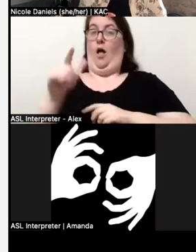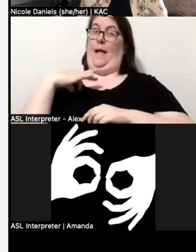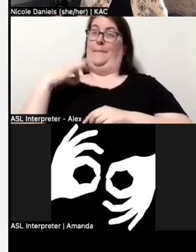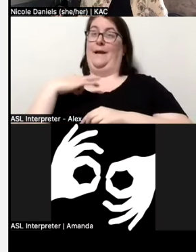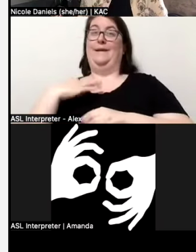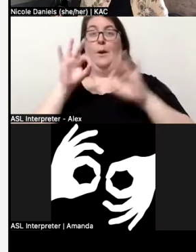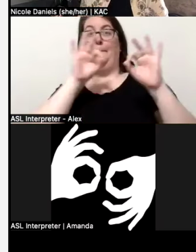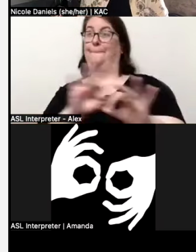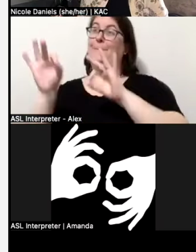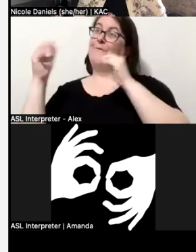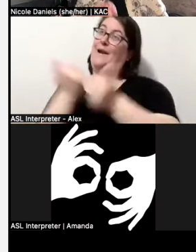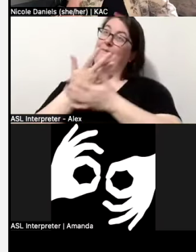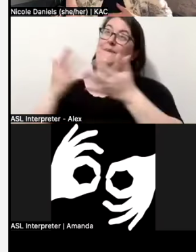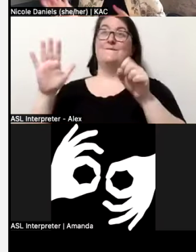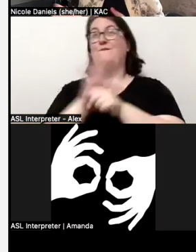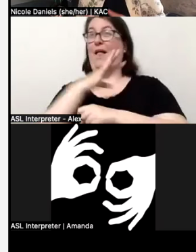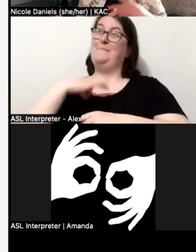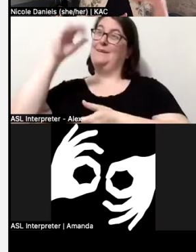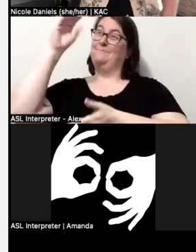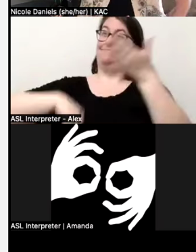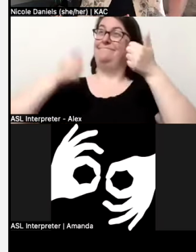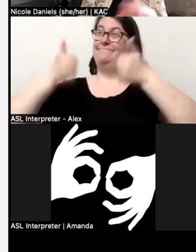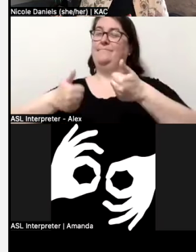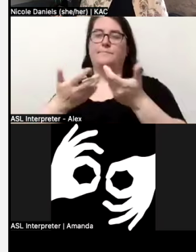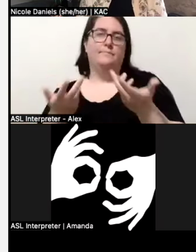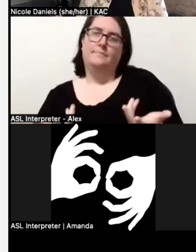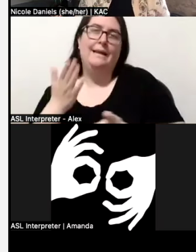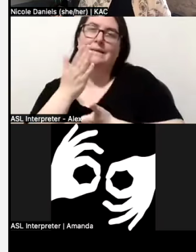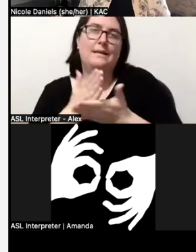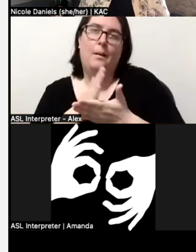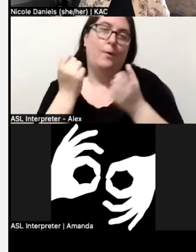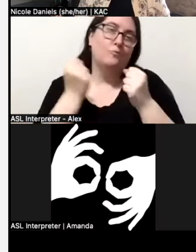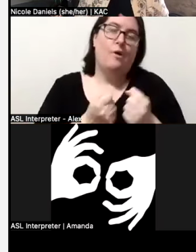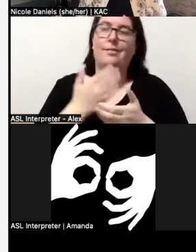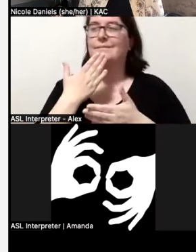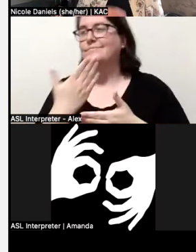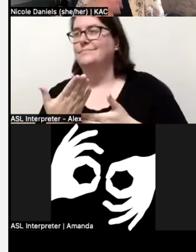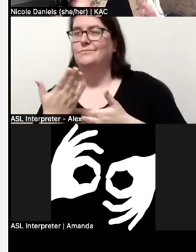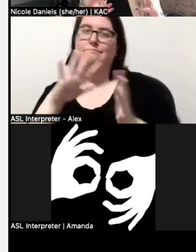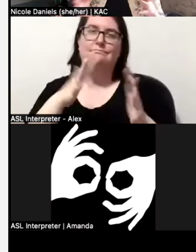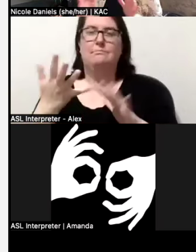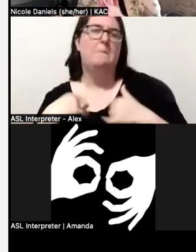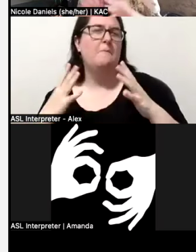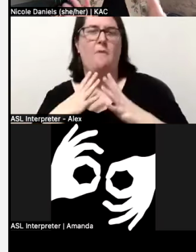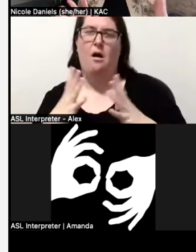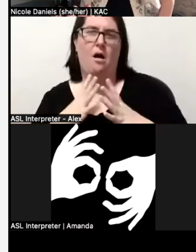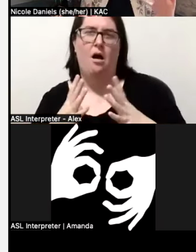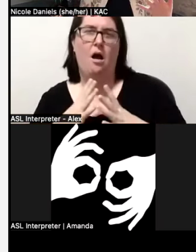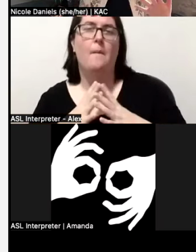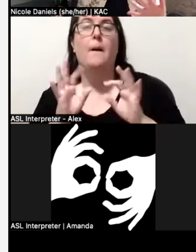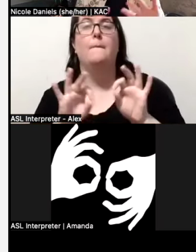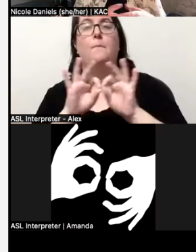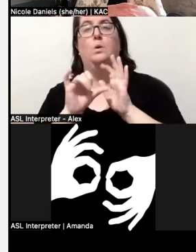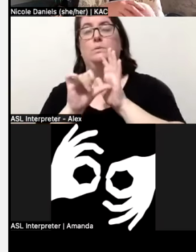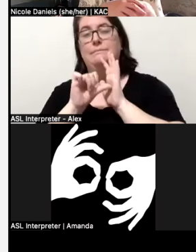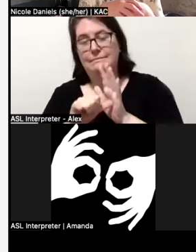single criteria. You will have some areas of strength and some areas of improvement. That's okay. But you do want to kind of emphasize that